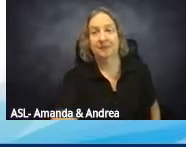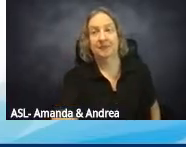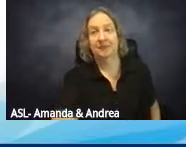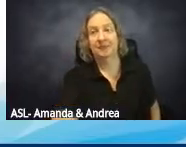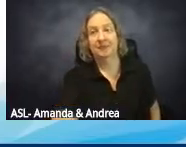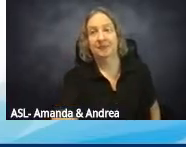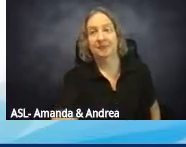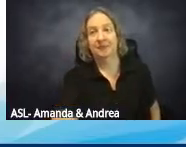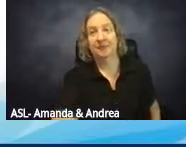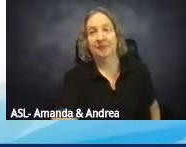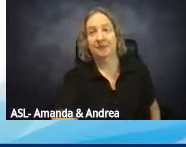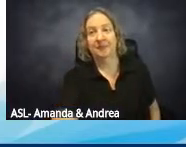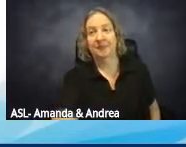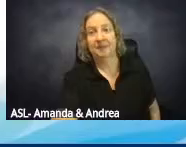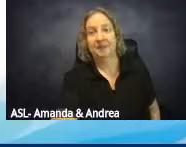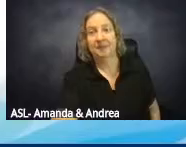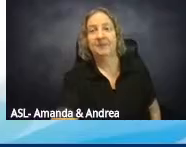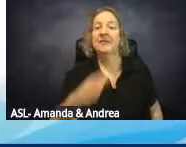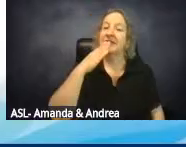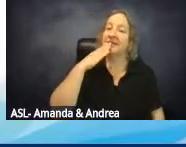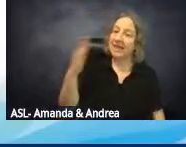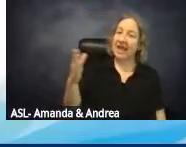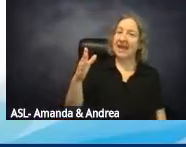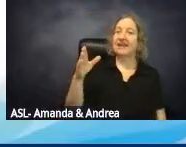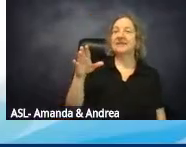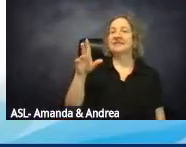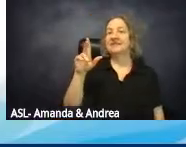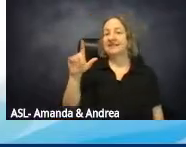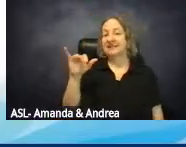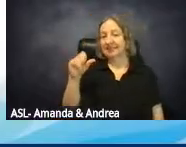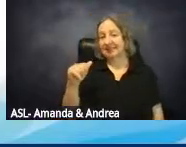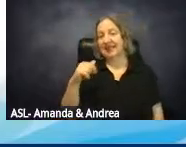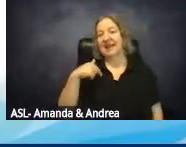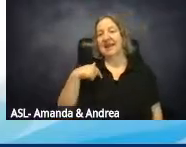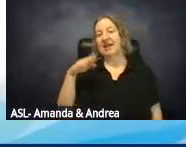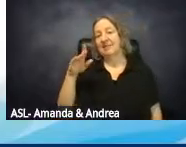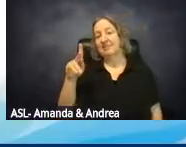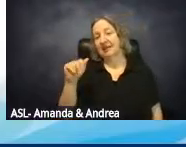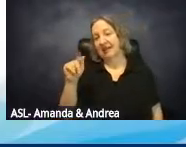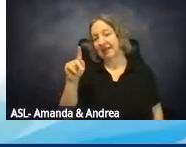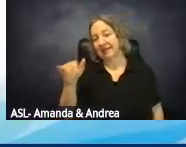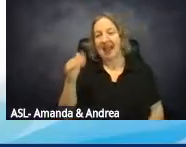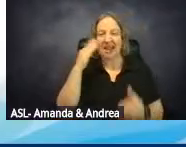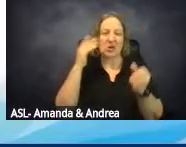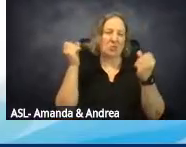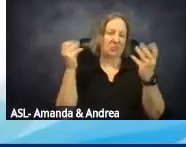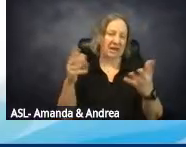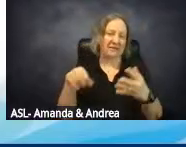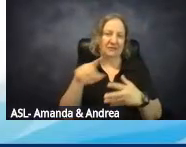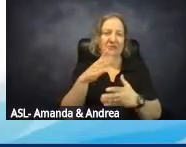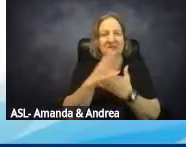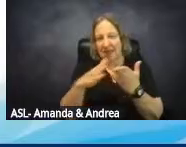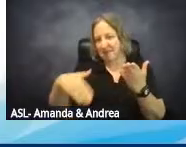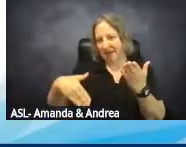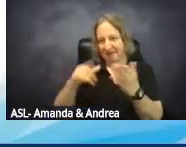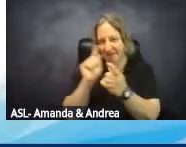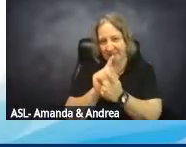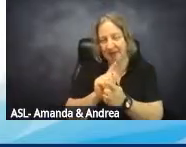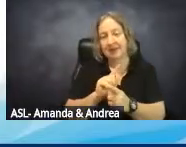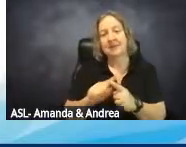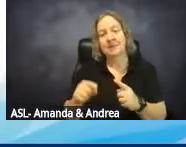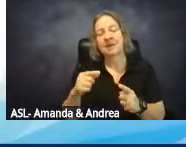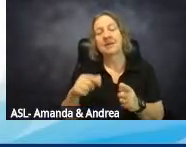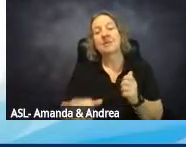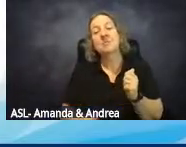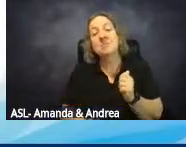Katie Belliconi. I know a lot of you, and there are some of you I haven't had the pleasure of meeting, but I spend